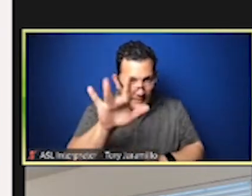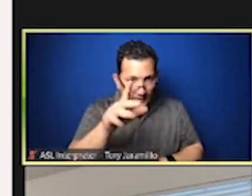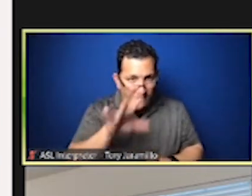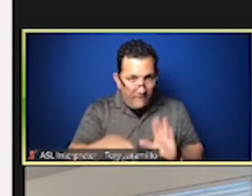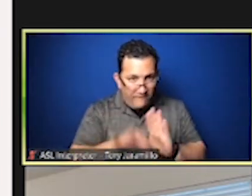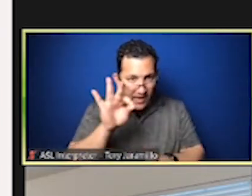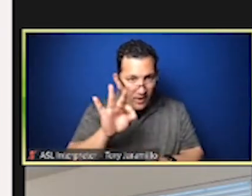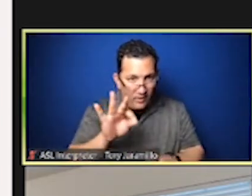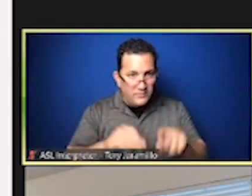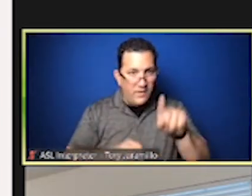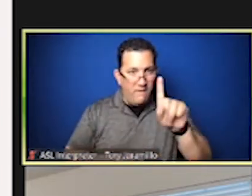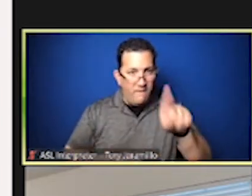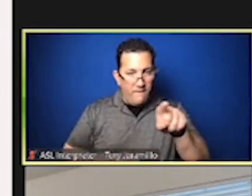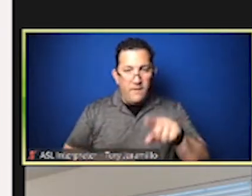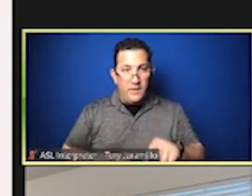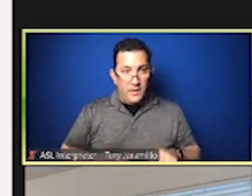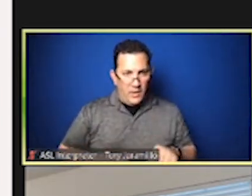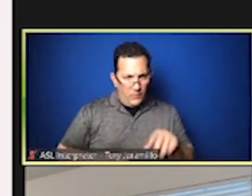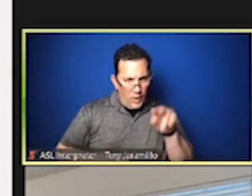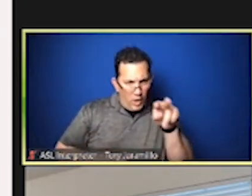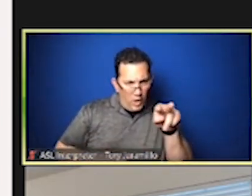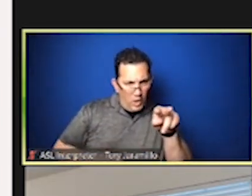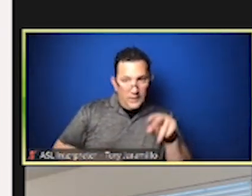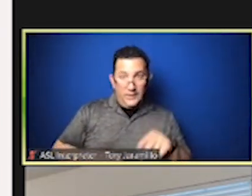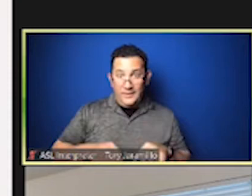Now looking at the assignments tab,